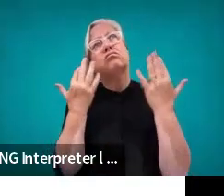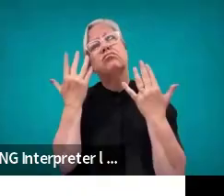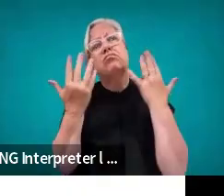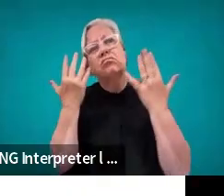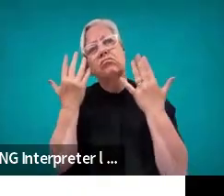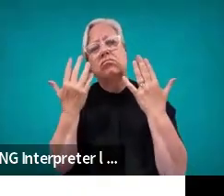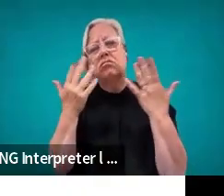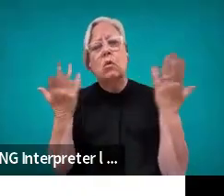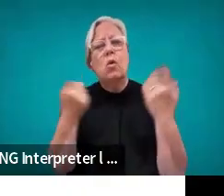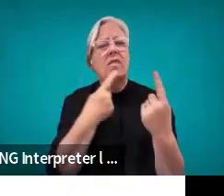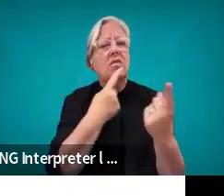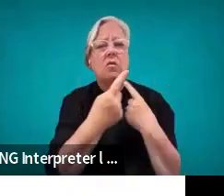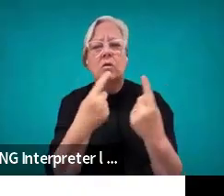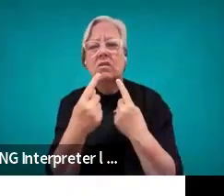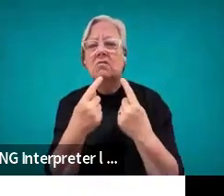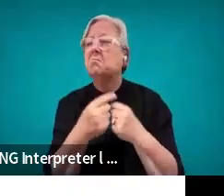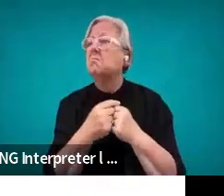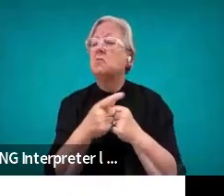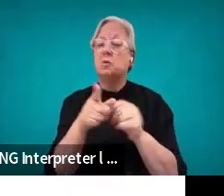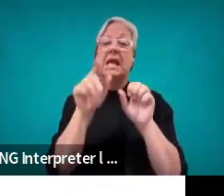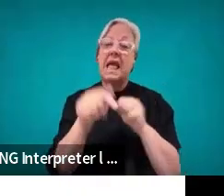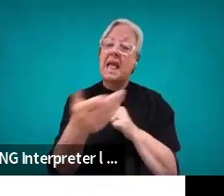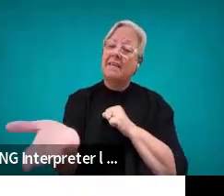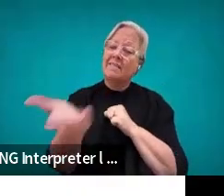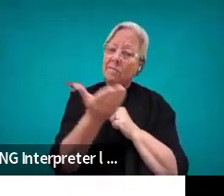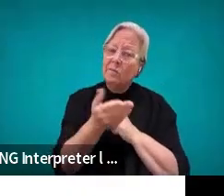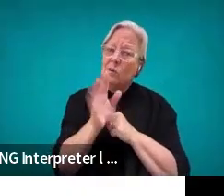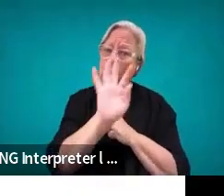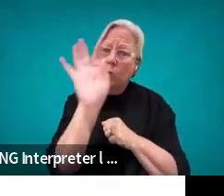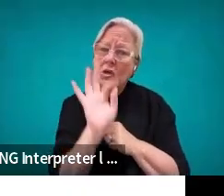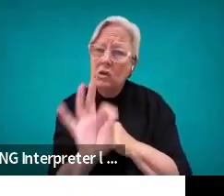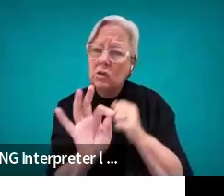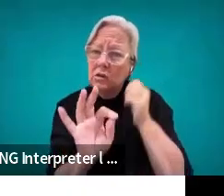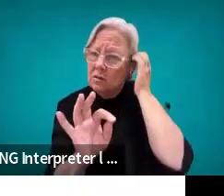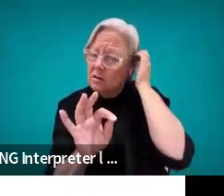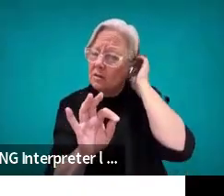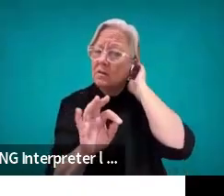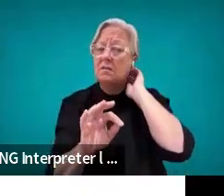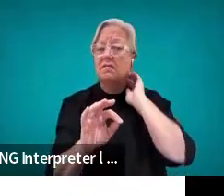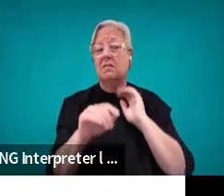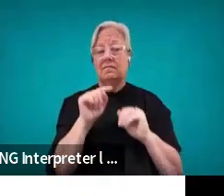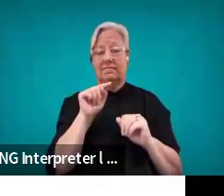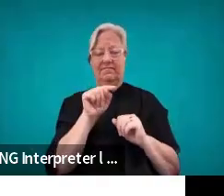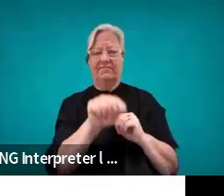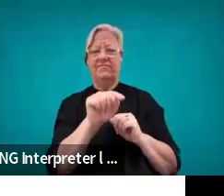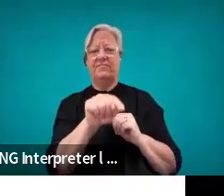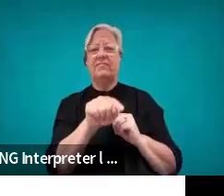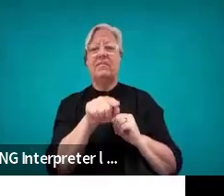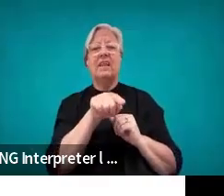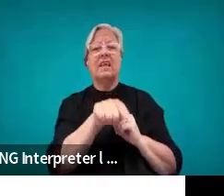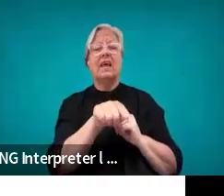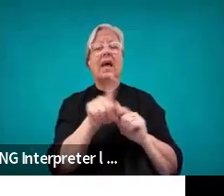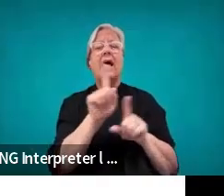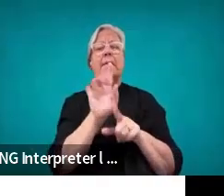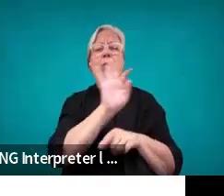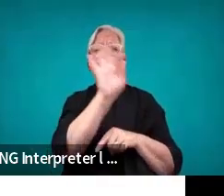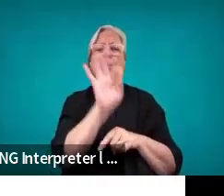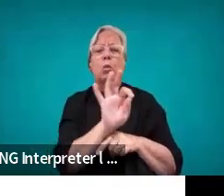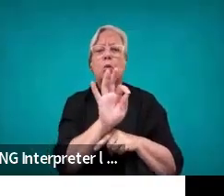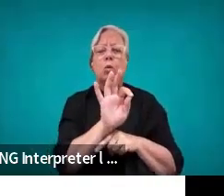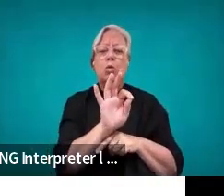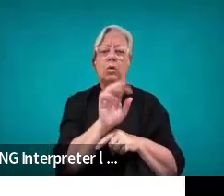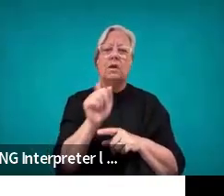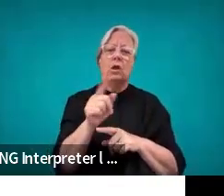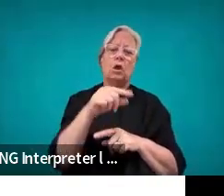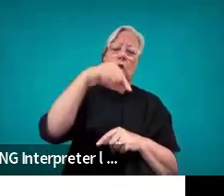heard. Please feel free to submit your questions via the Q&A box, or feel free to raise